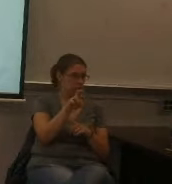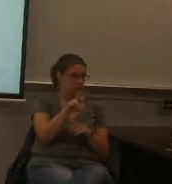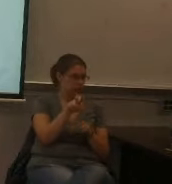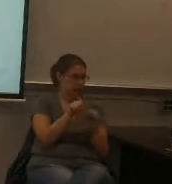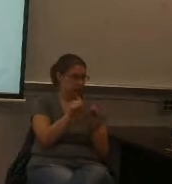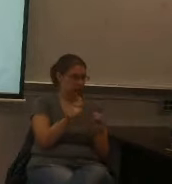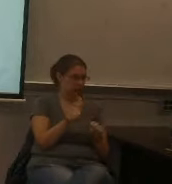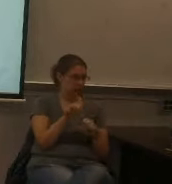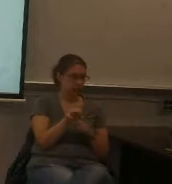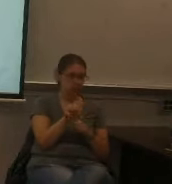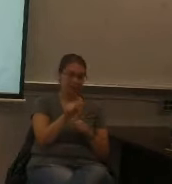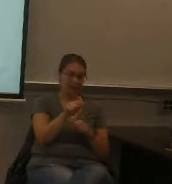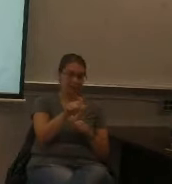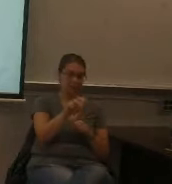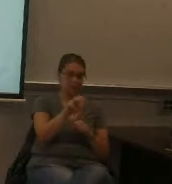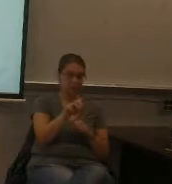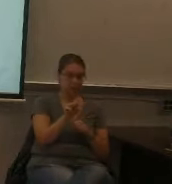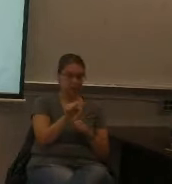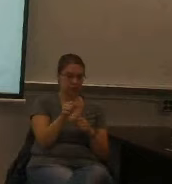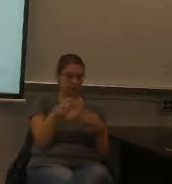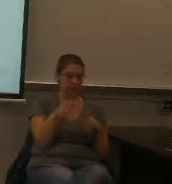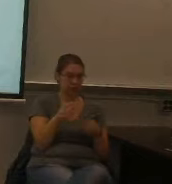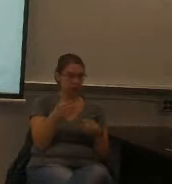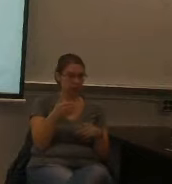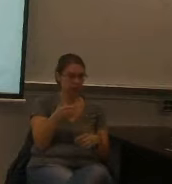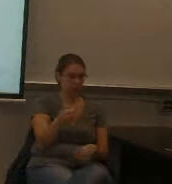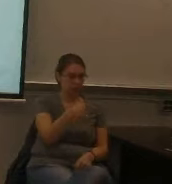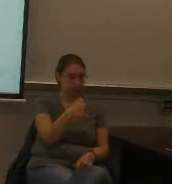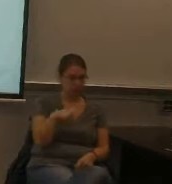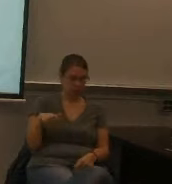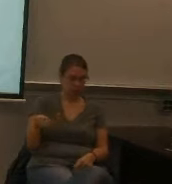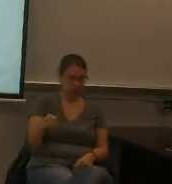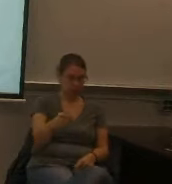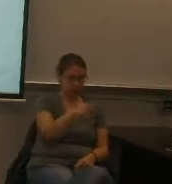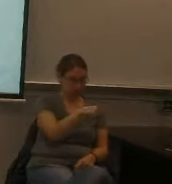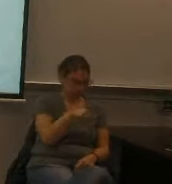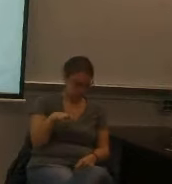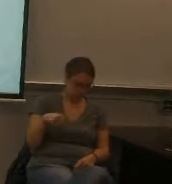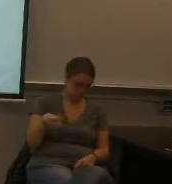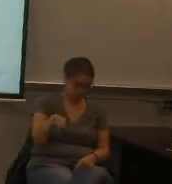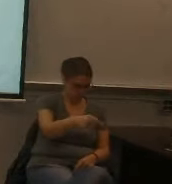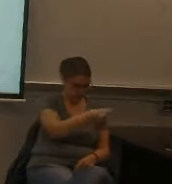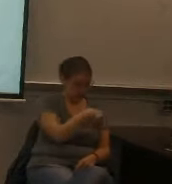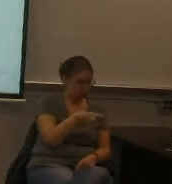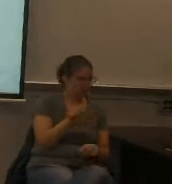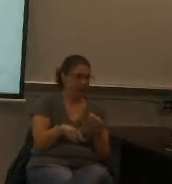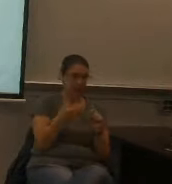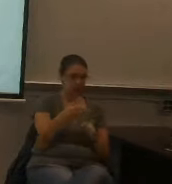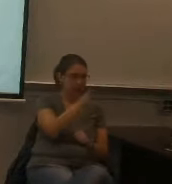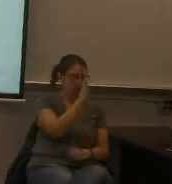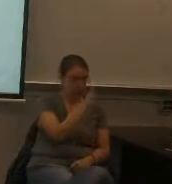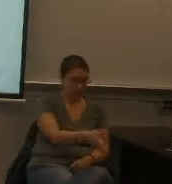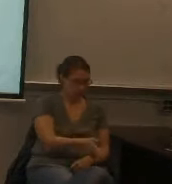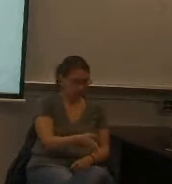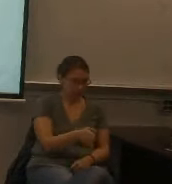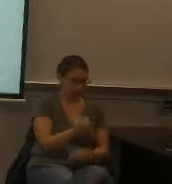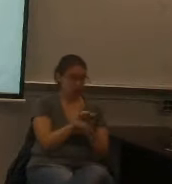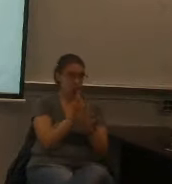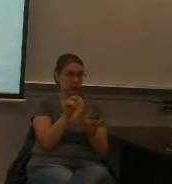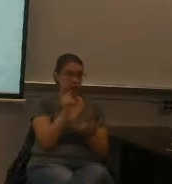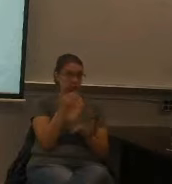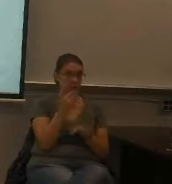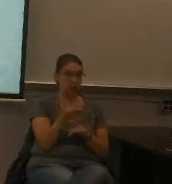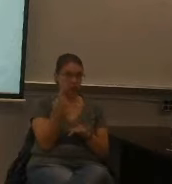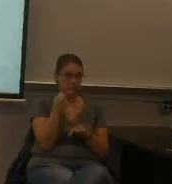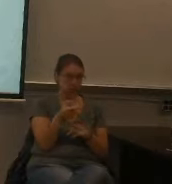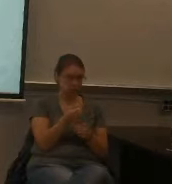of salmonids and basically causes them to be unable to swim straight, so they whirl around. Obviously not a good thing for them